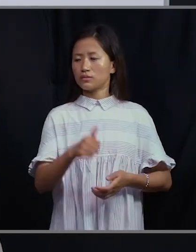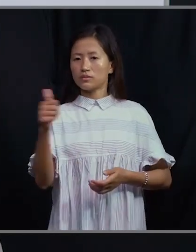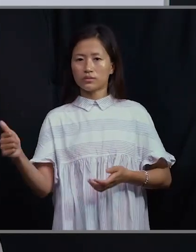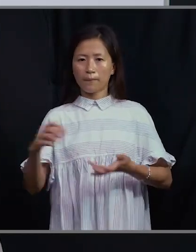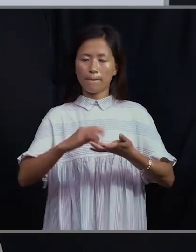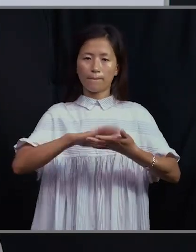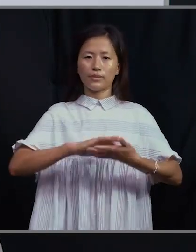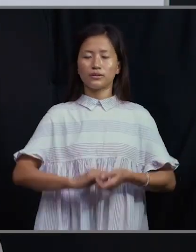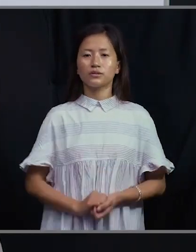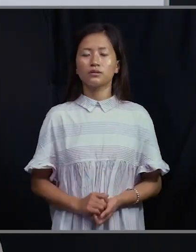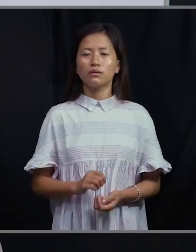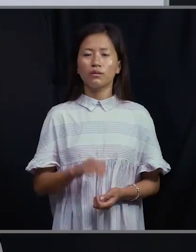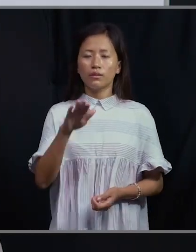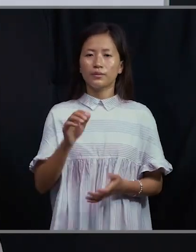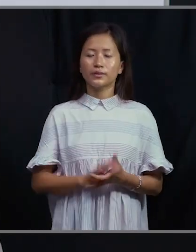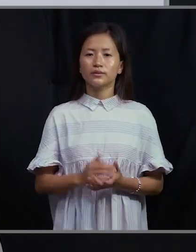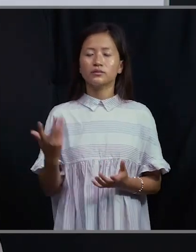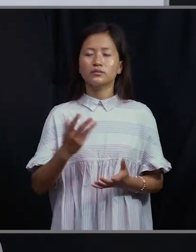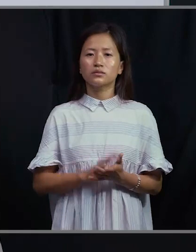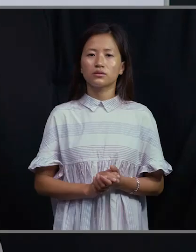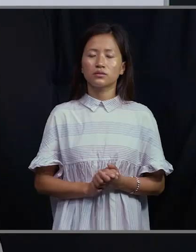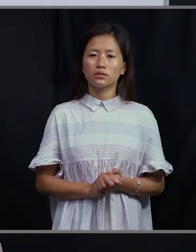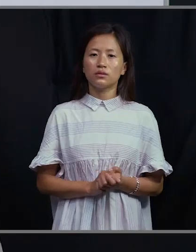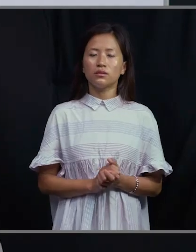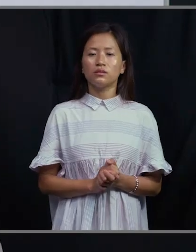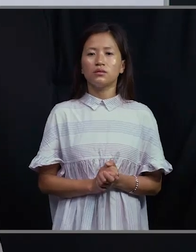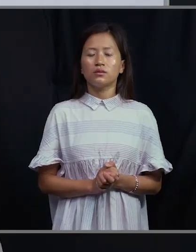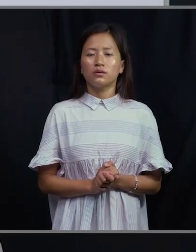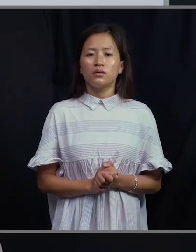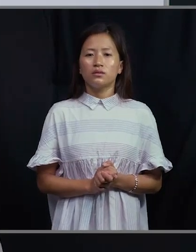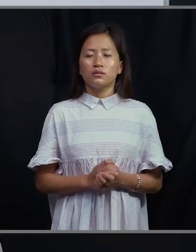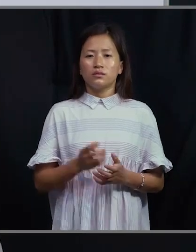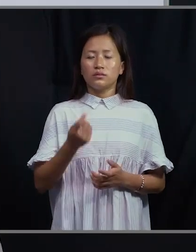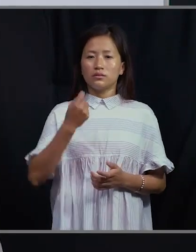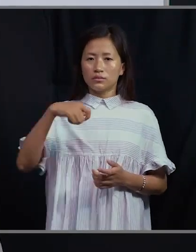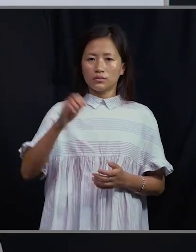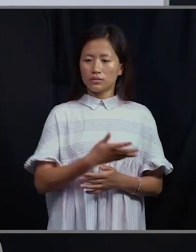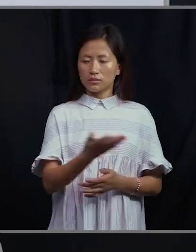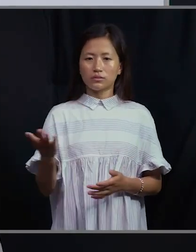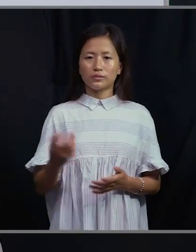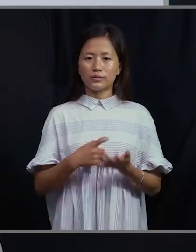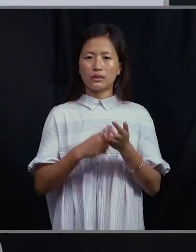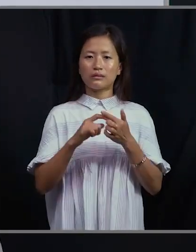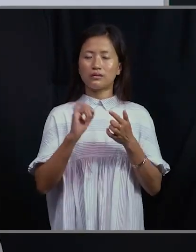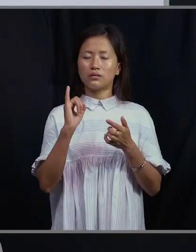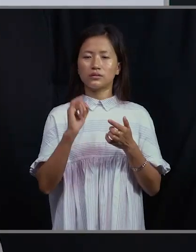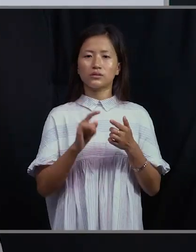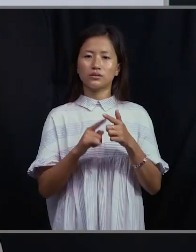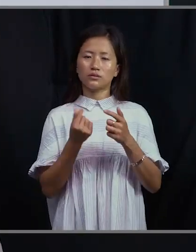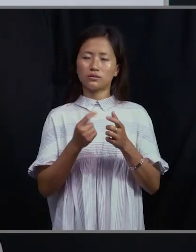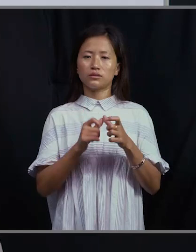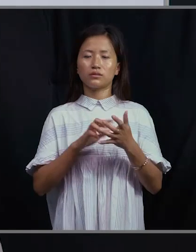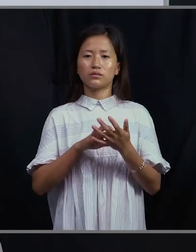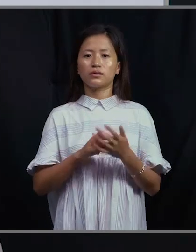Okay, and what happened is that after this, okay, there are some rituals, like I've said, which they follow,